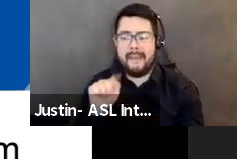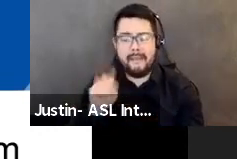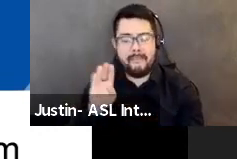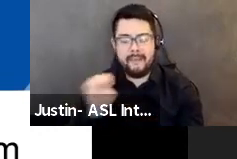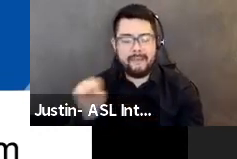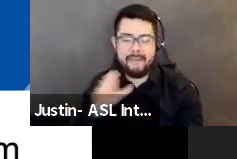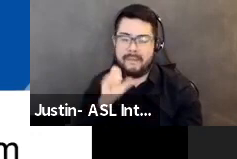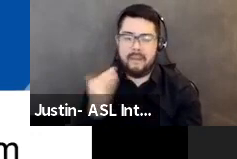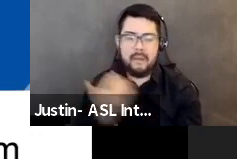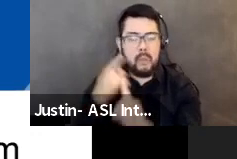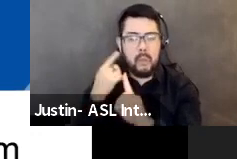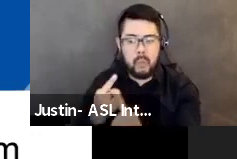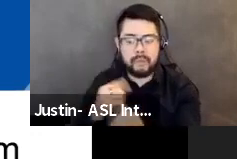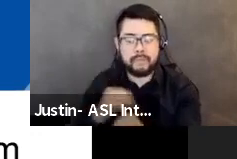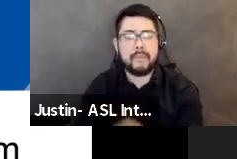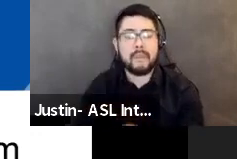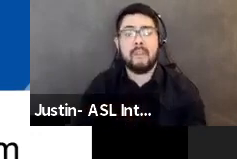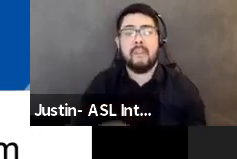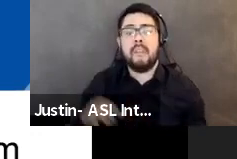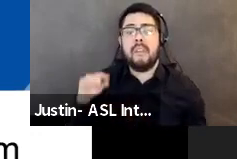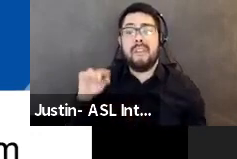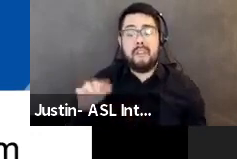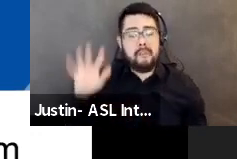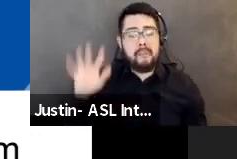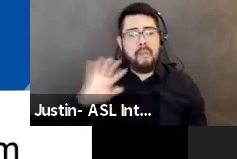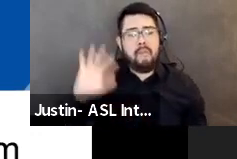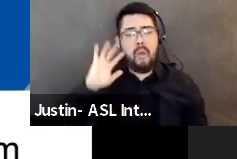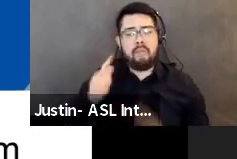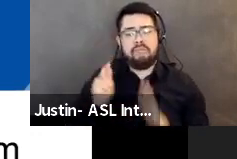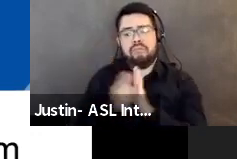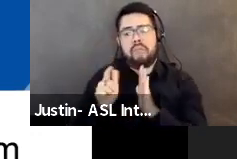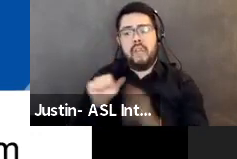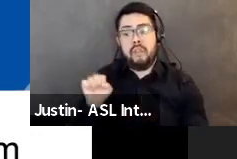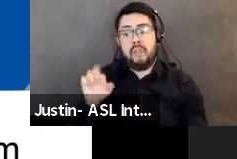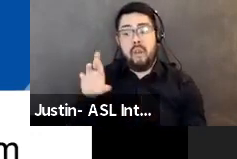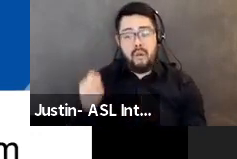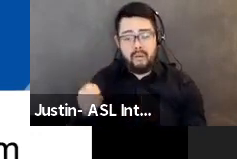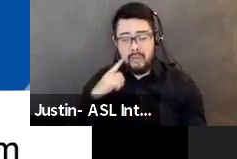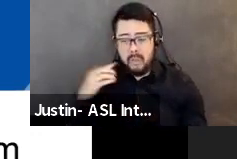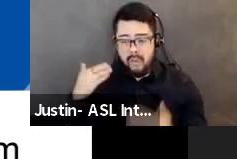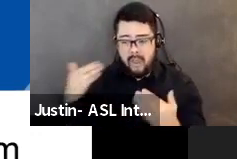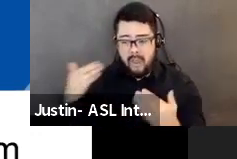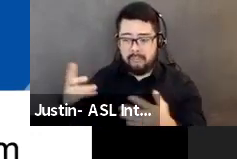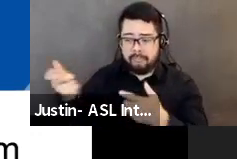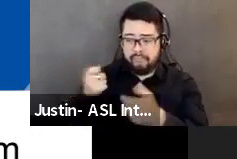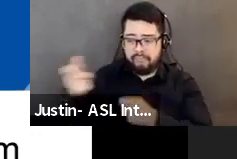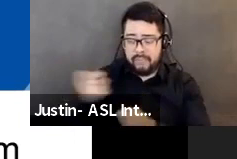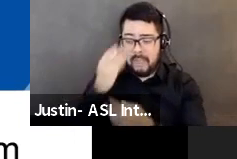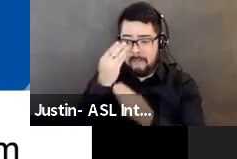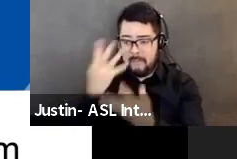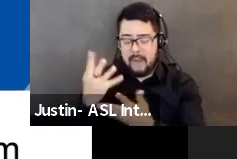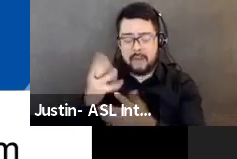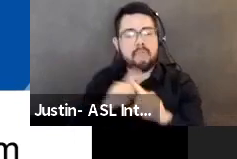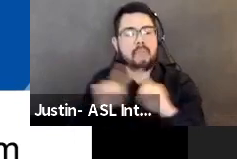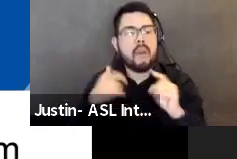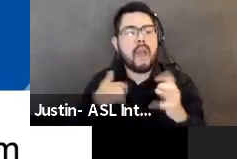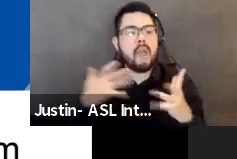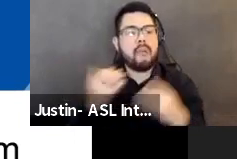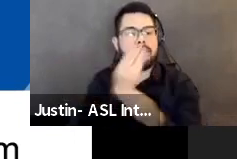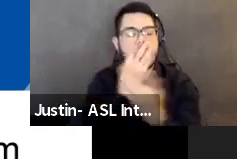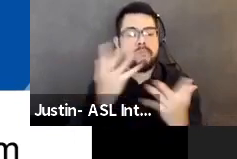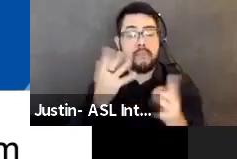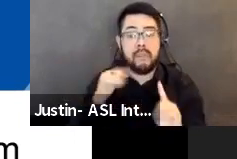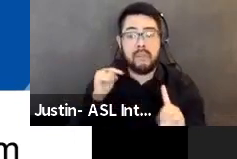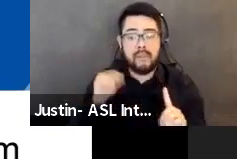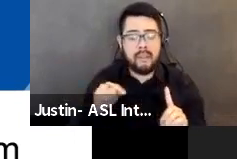this new item formally prohibits sros from doing that it's important to note that this is something that we